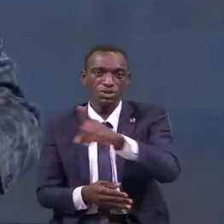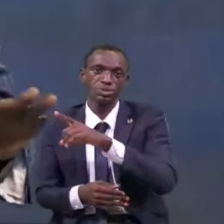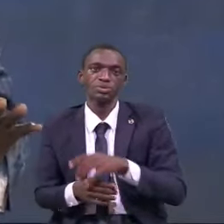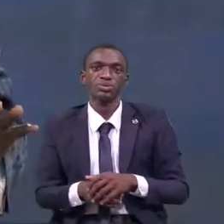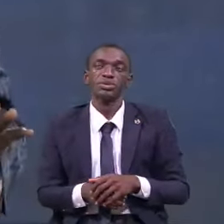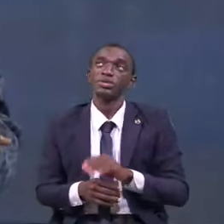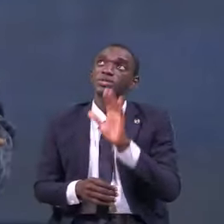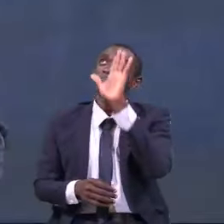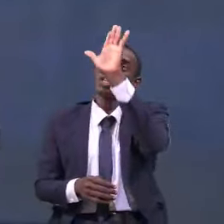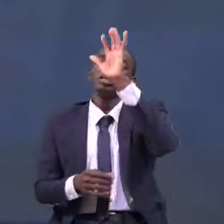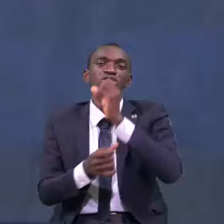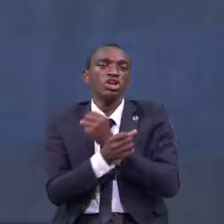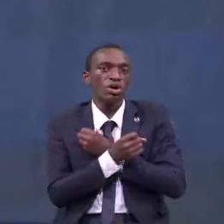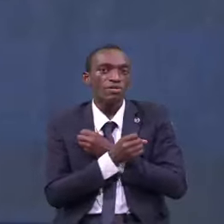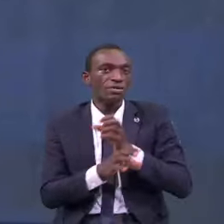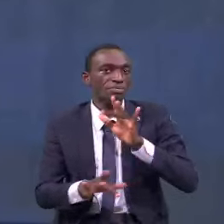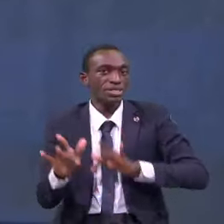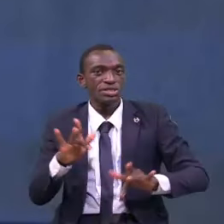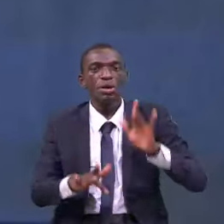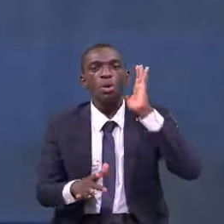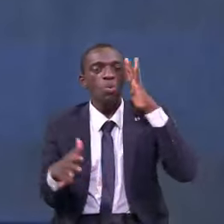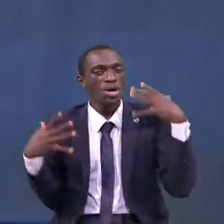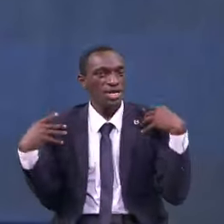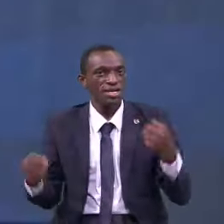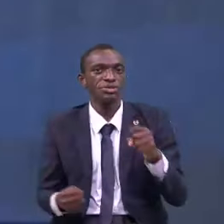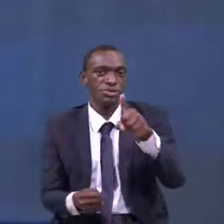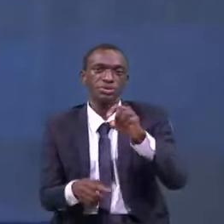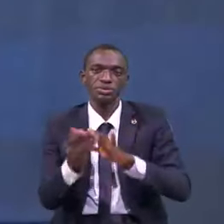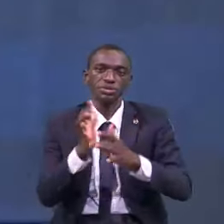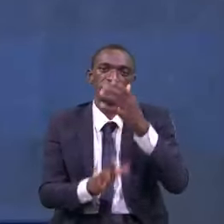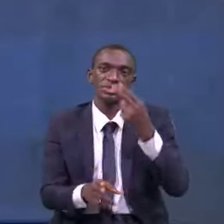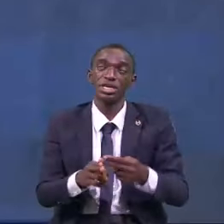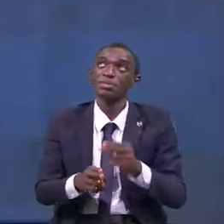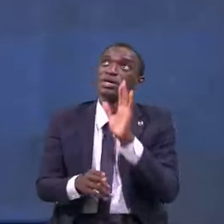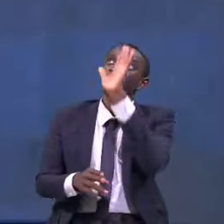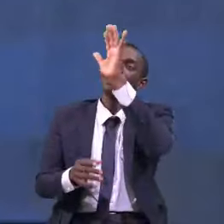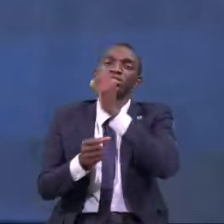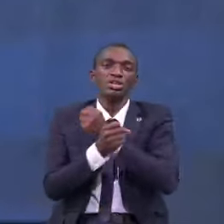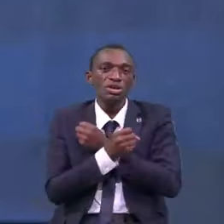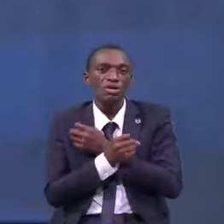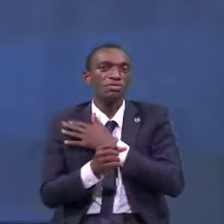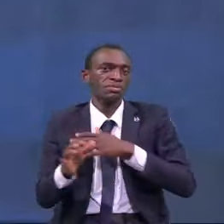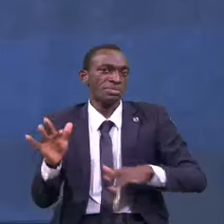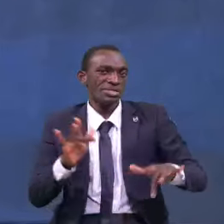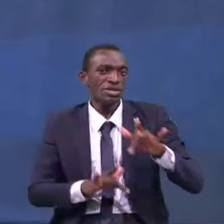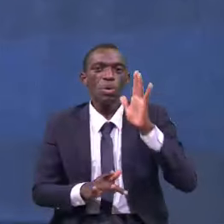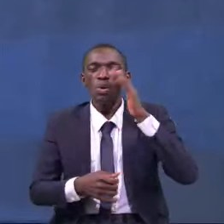That compassion will heal you. That compassion will set you free.